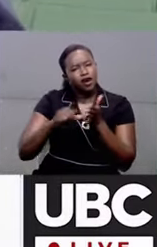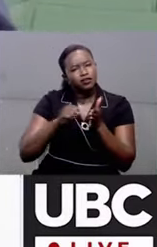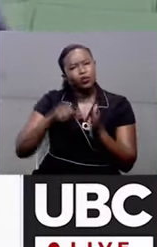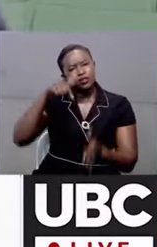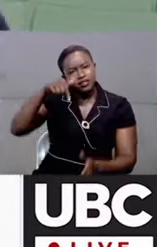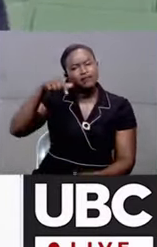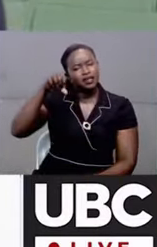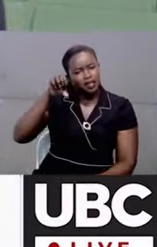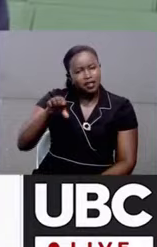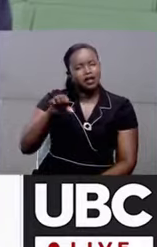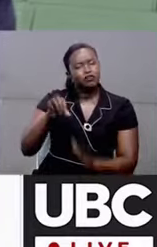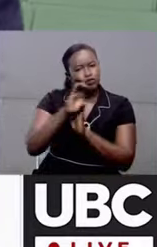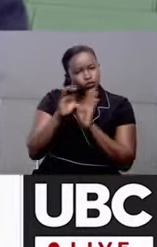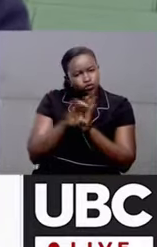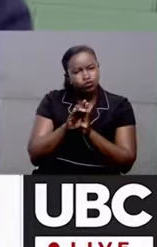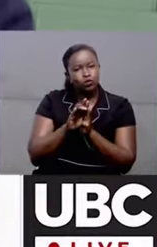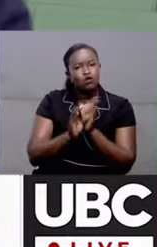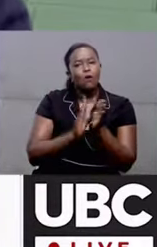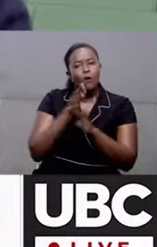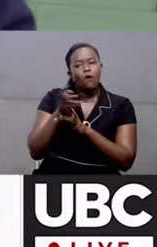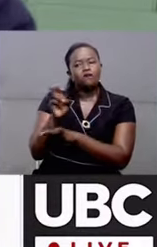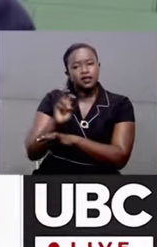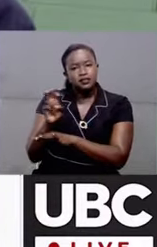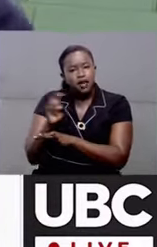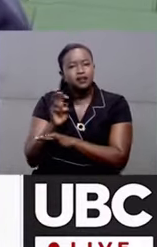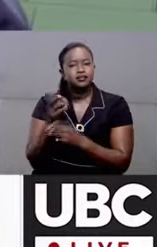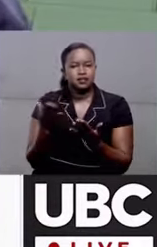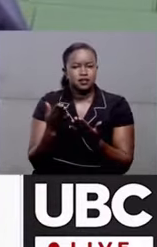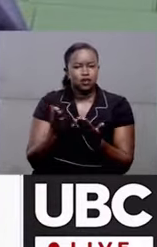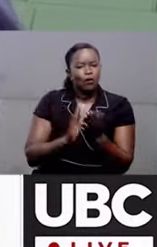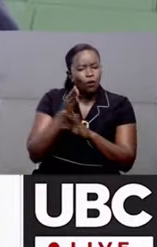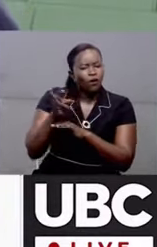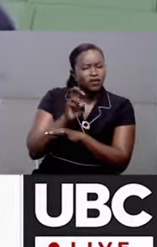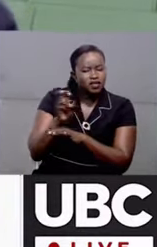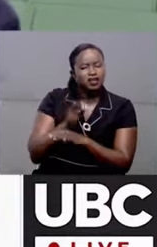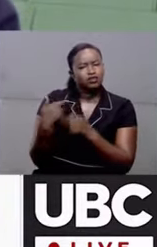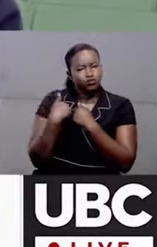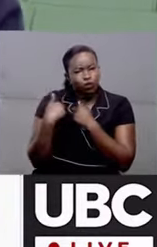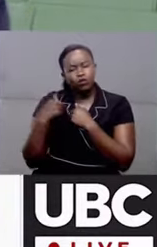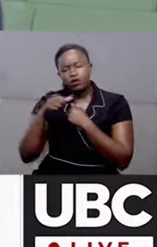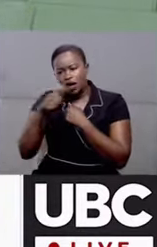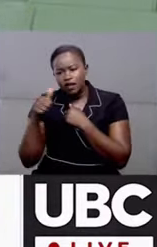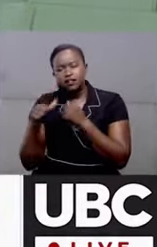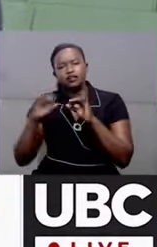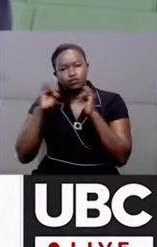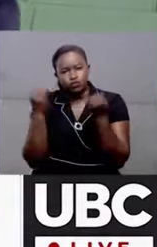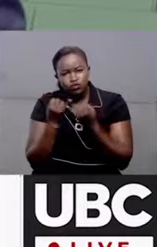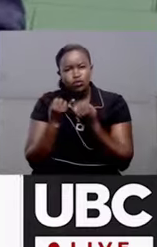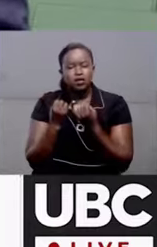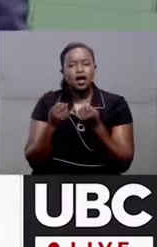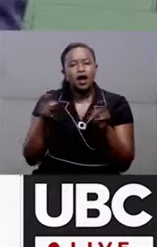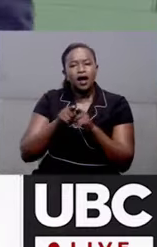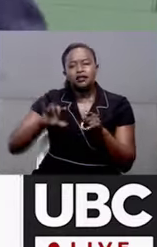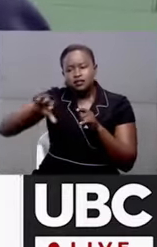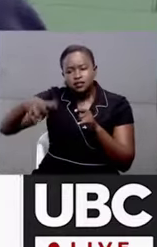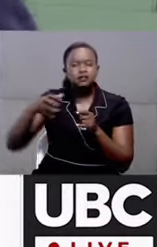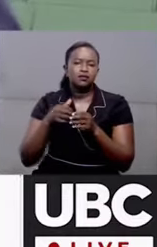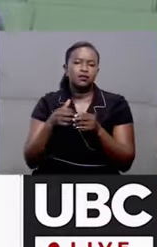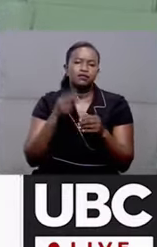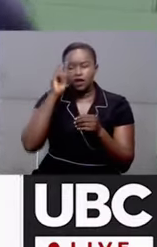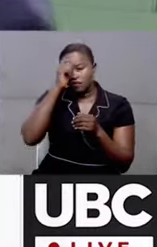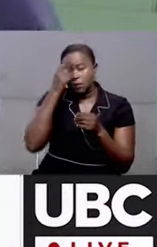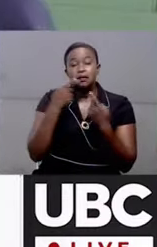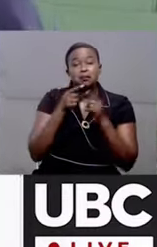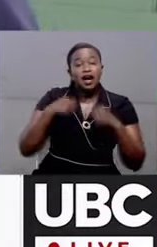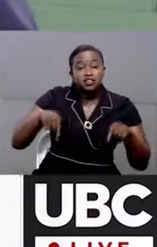the oversight function. We are taking oversight role on other institutions and arms of government. But when it comes to us, we want to